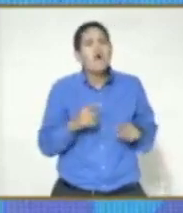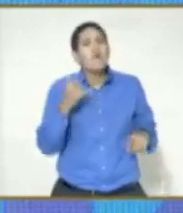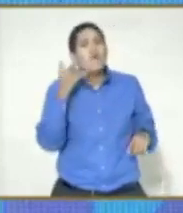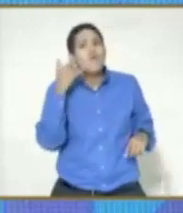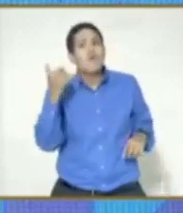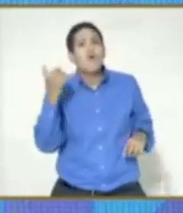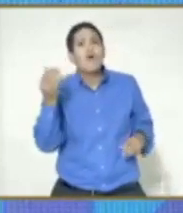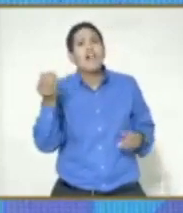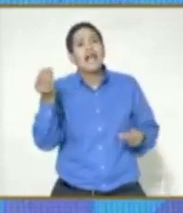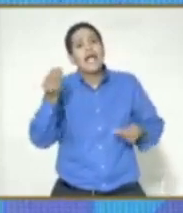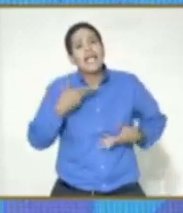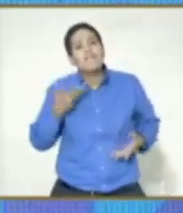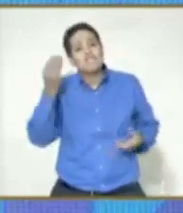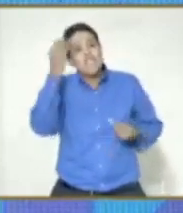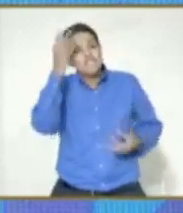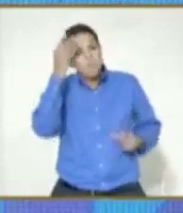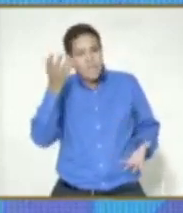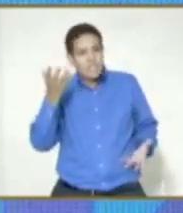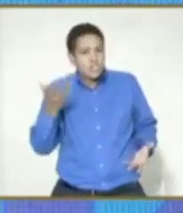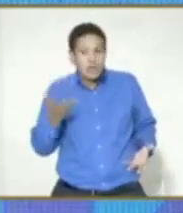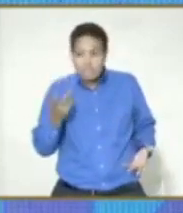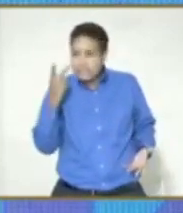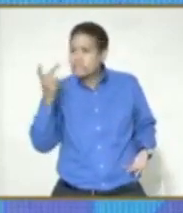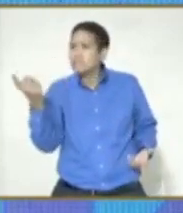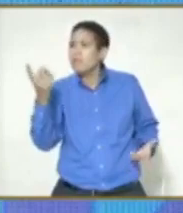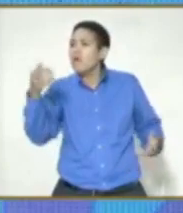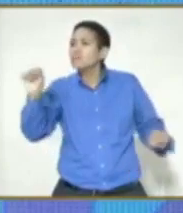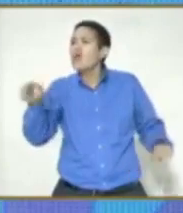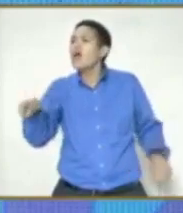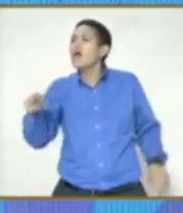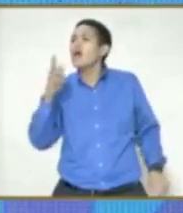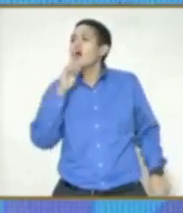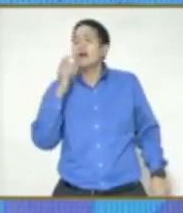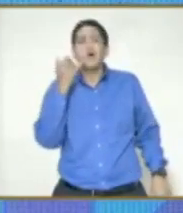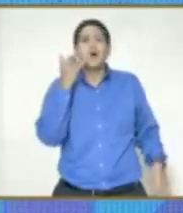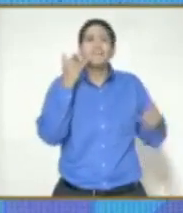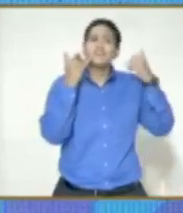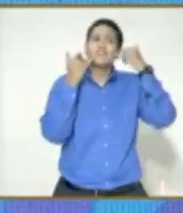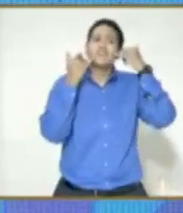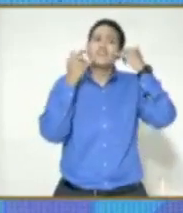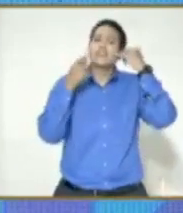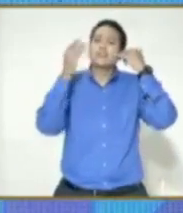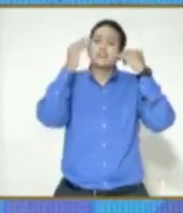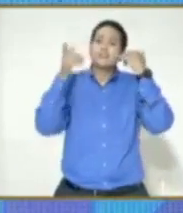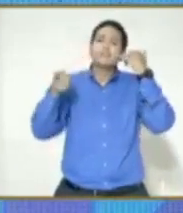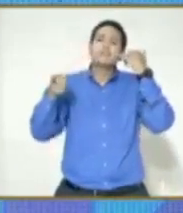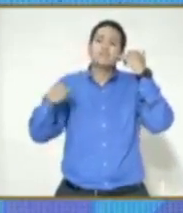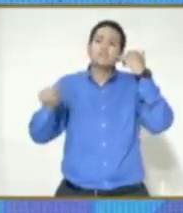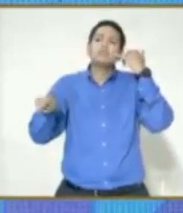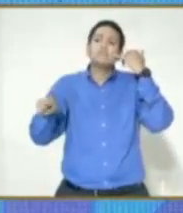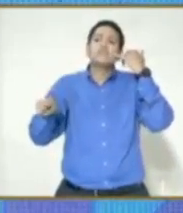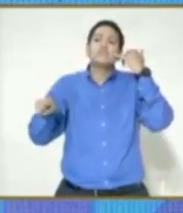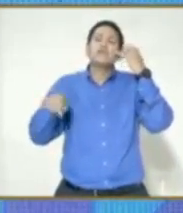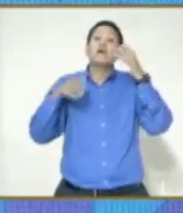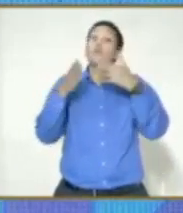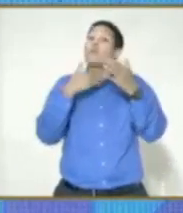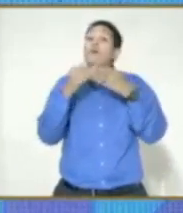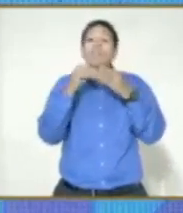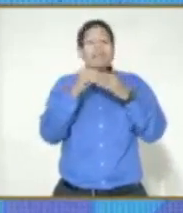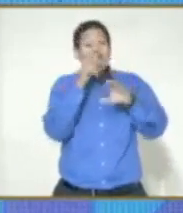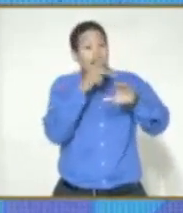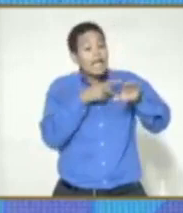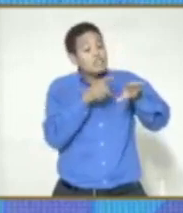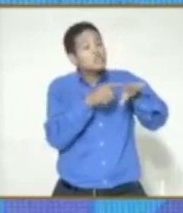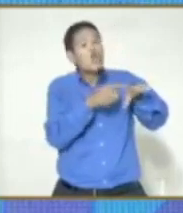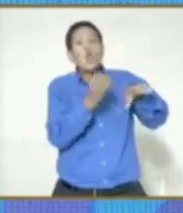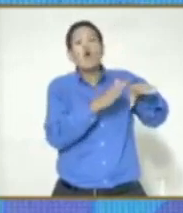give us information as to where on the streets, whether in the corporate area or right across the island,